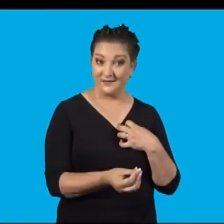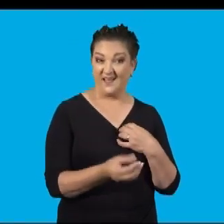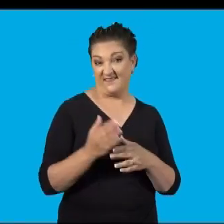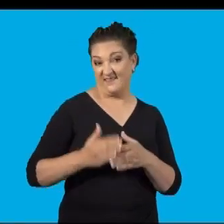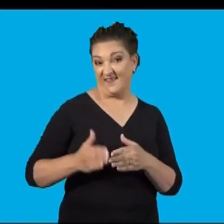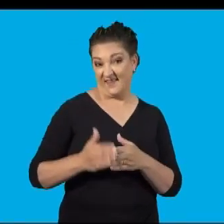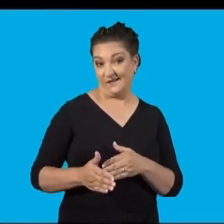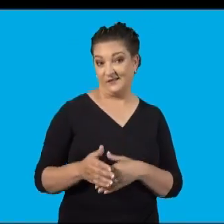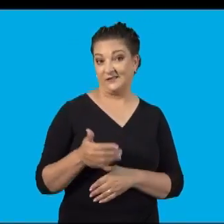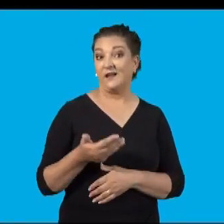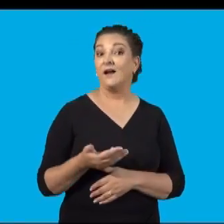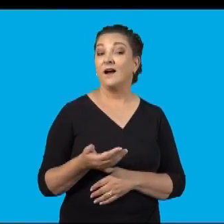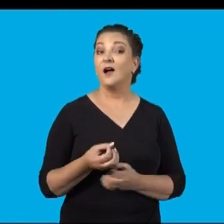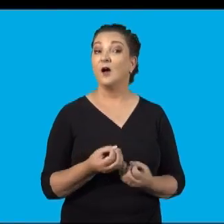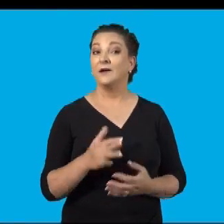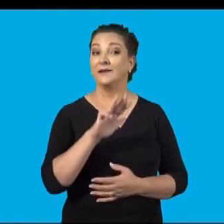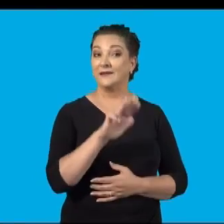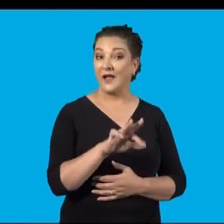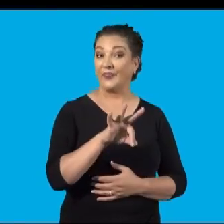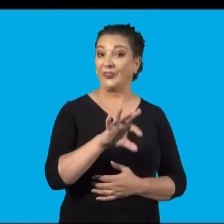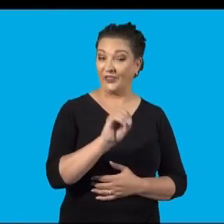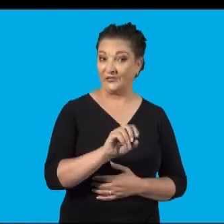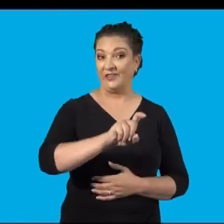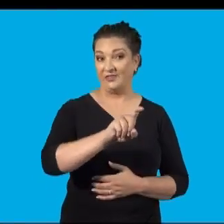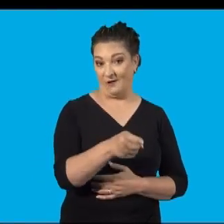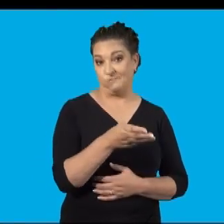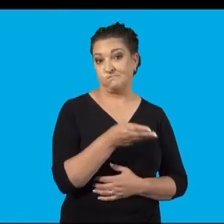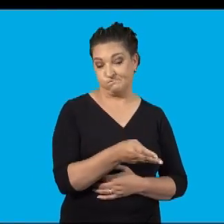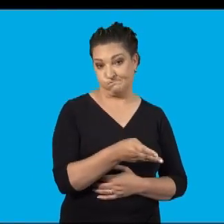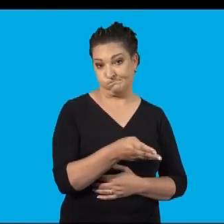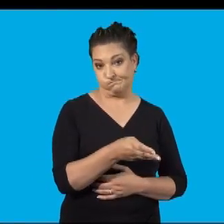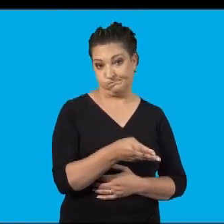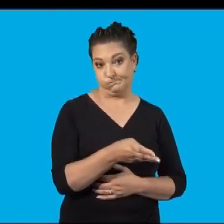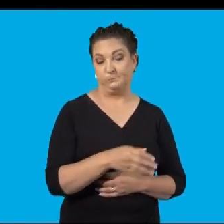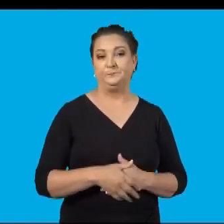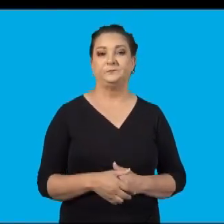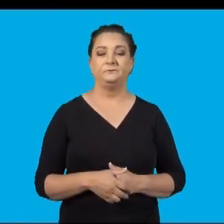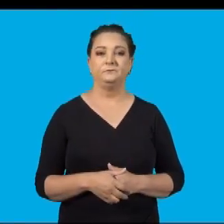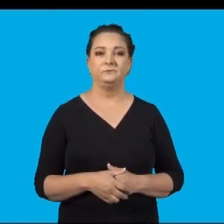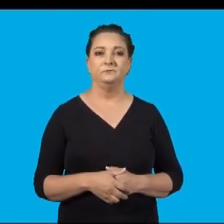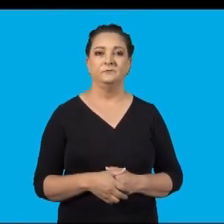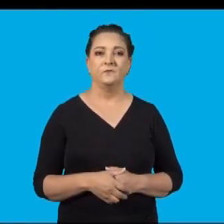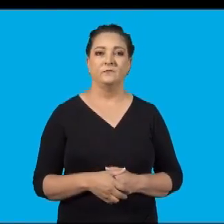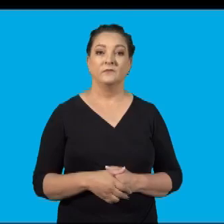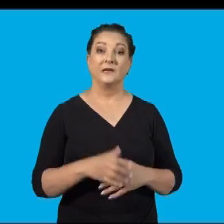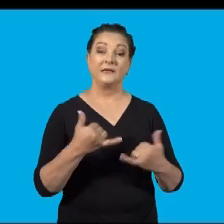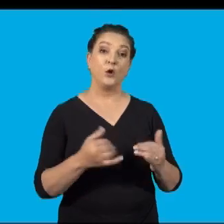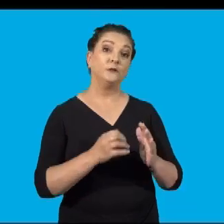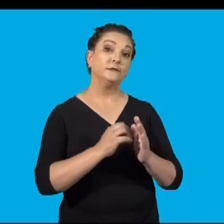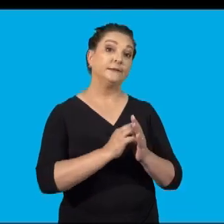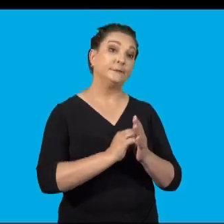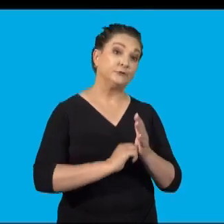we have at the end, that is your 930,000. Your 930, and then